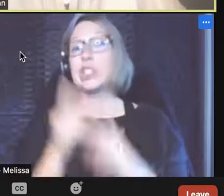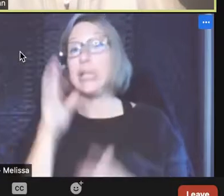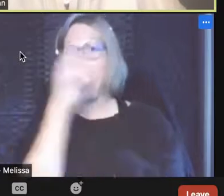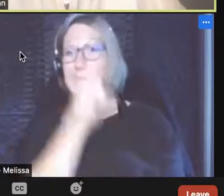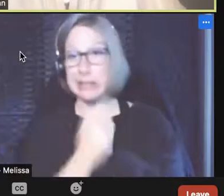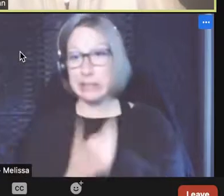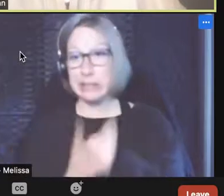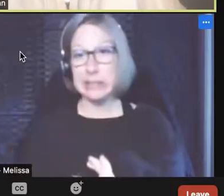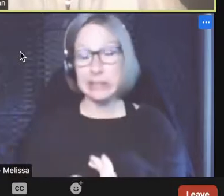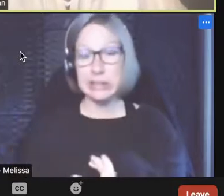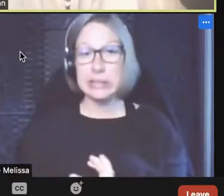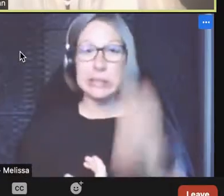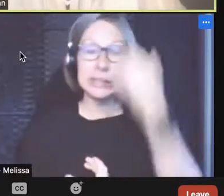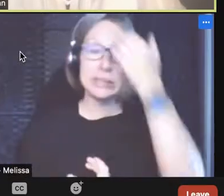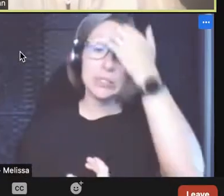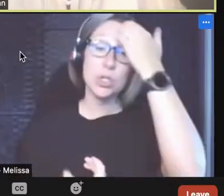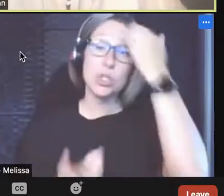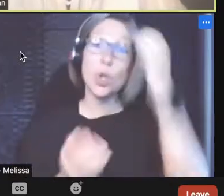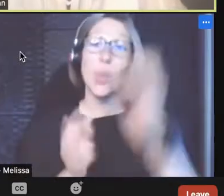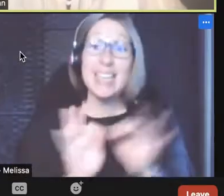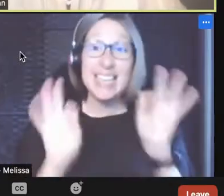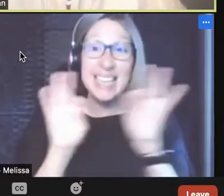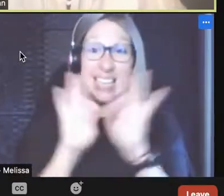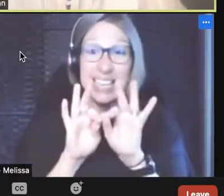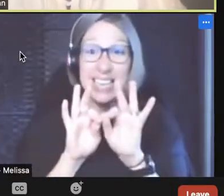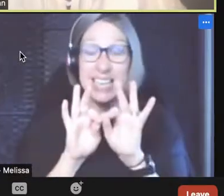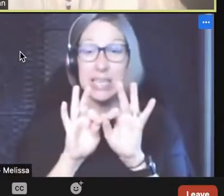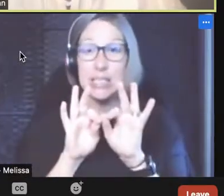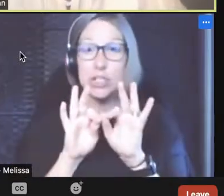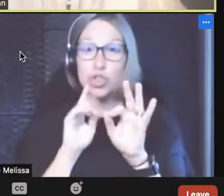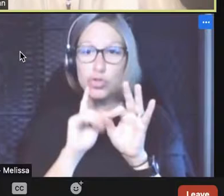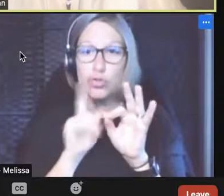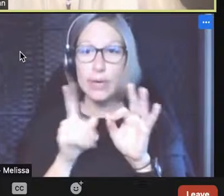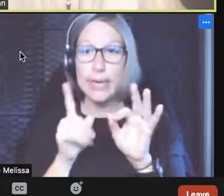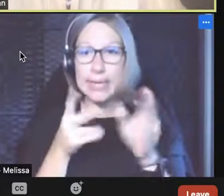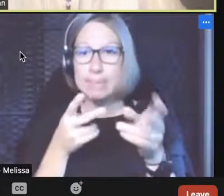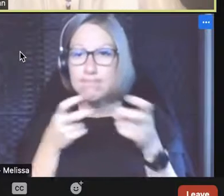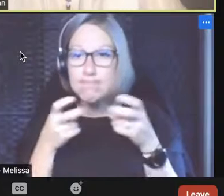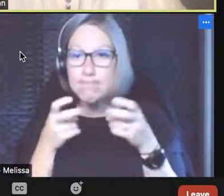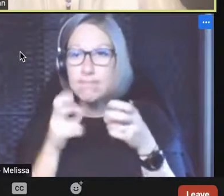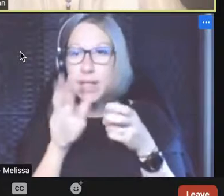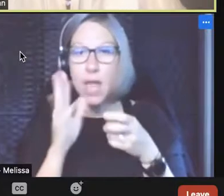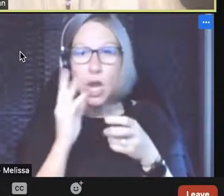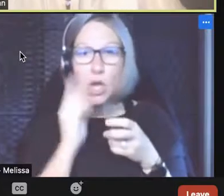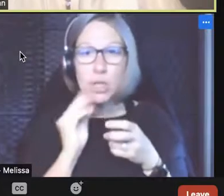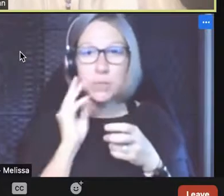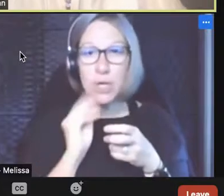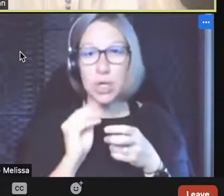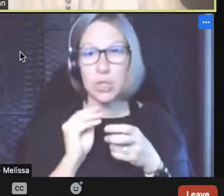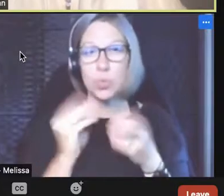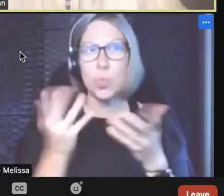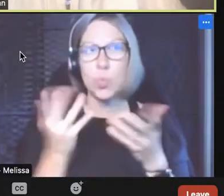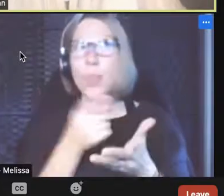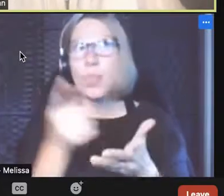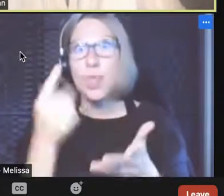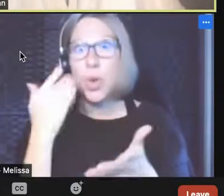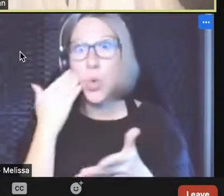And so the key is to tap into their experience where we can. What would they know, right?